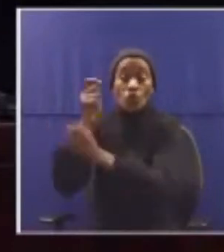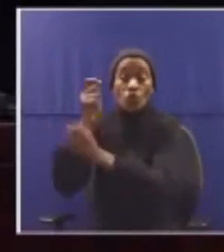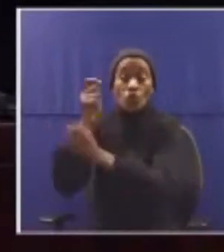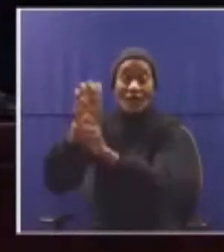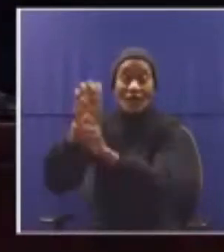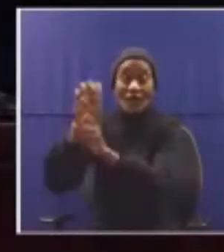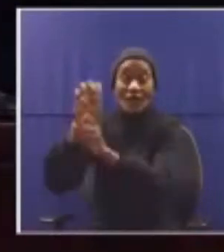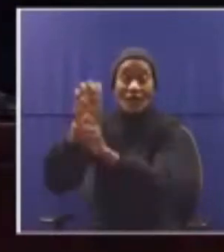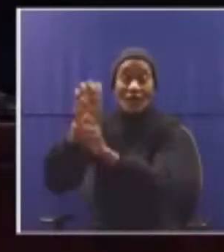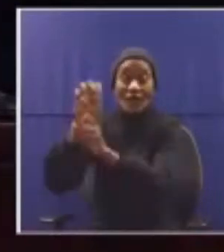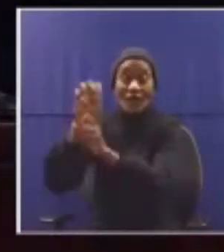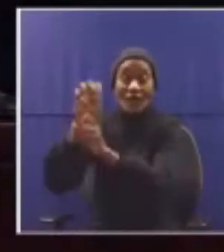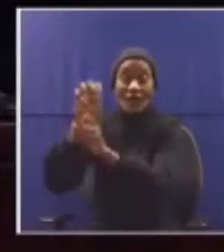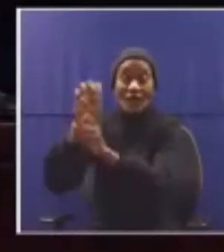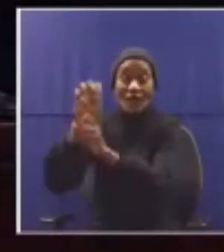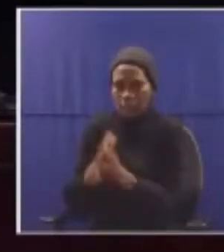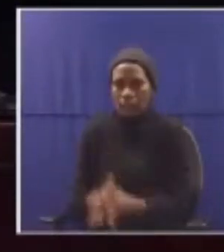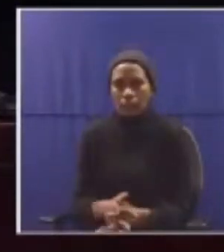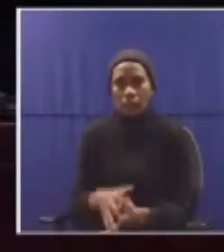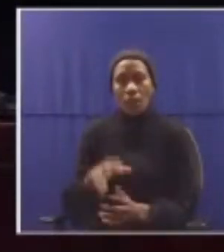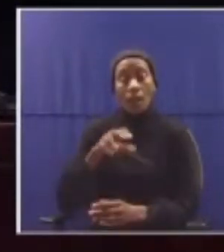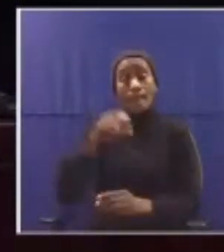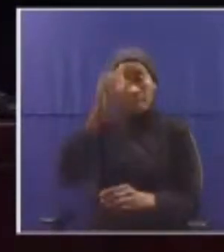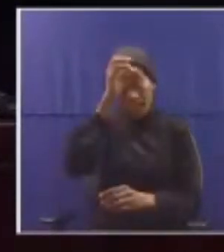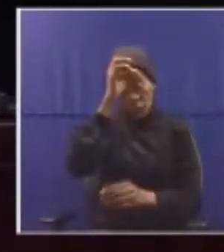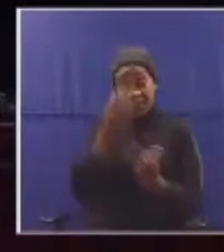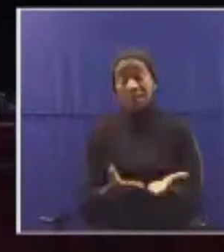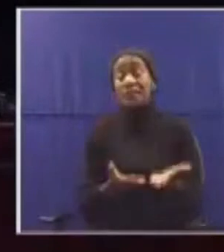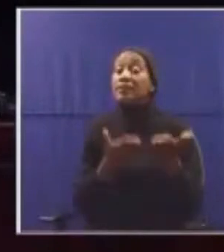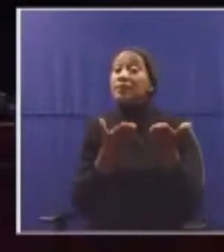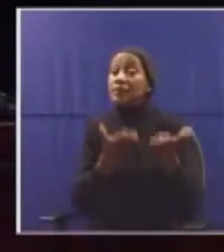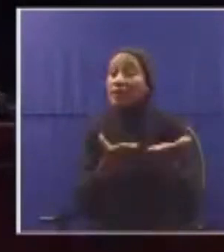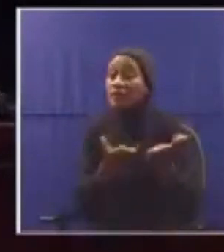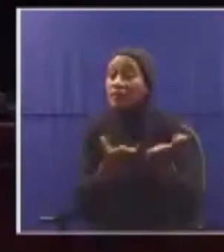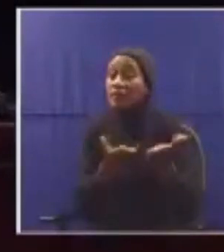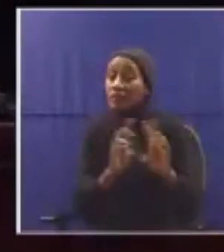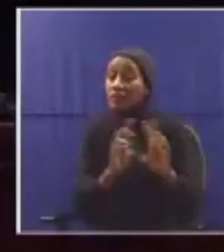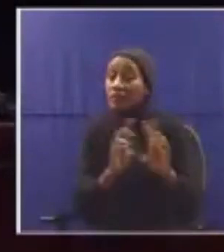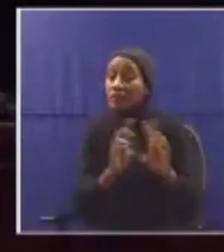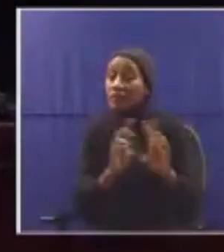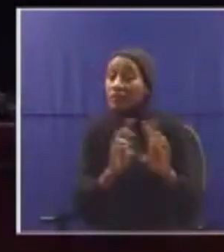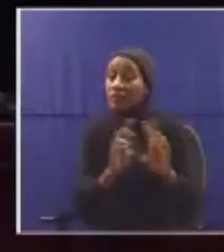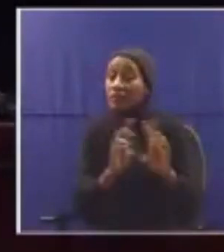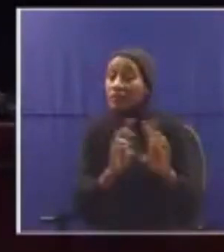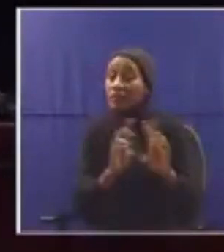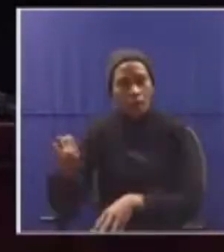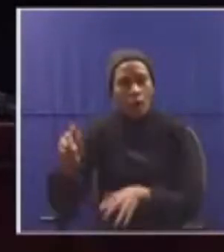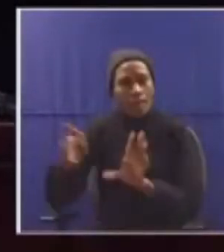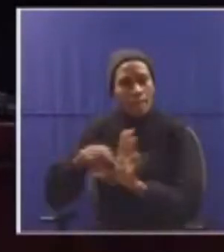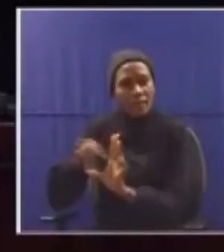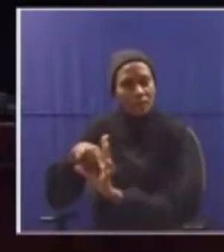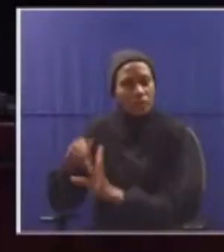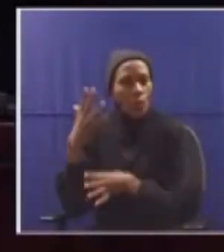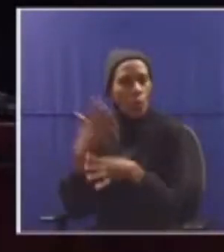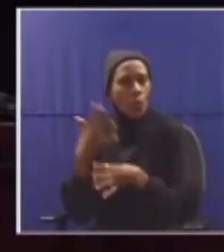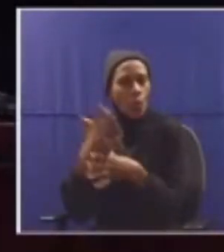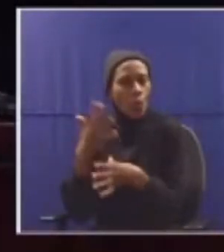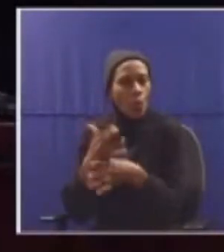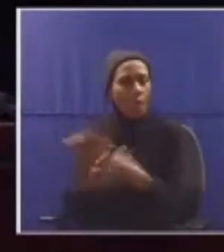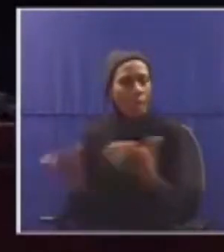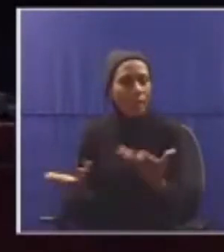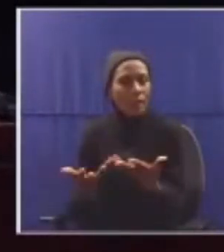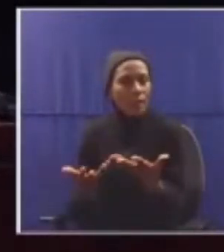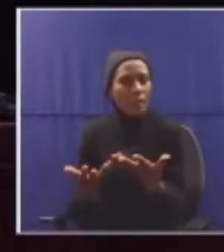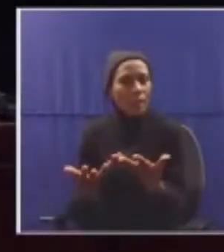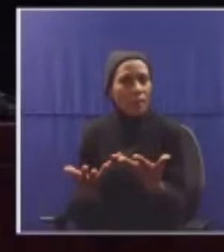environment. The South African Police Service also participates in the work stream of the